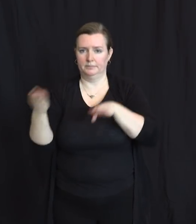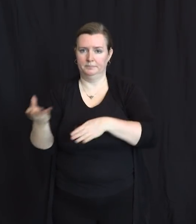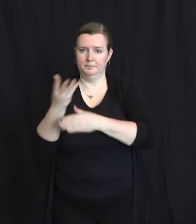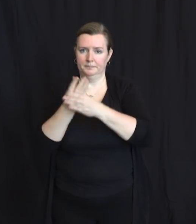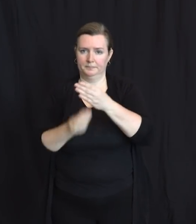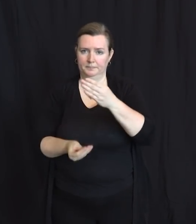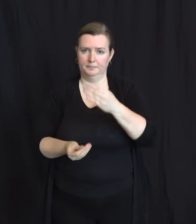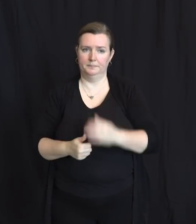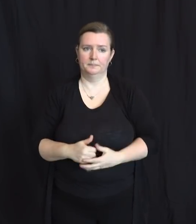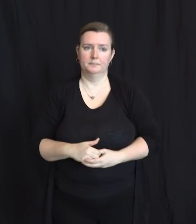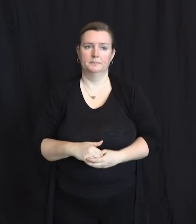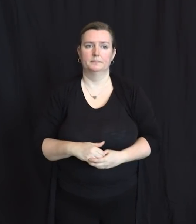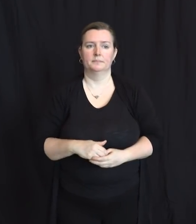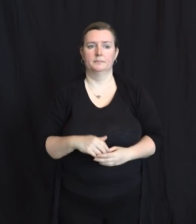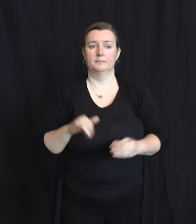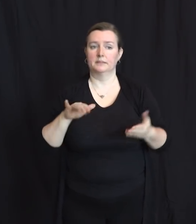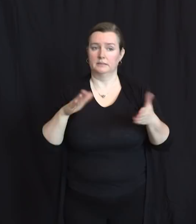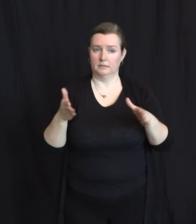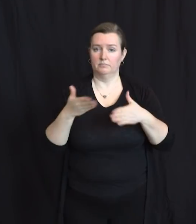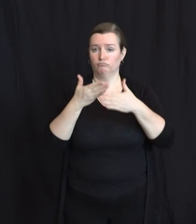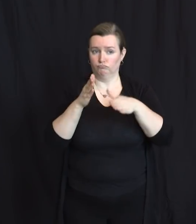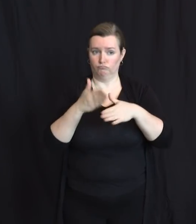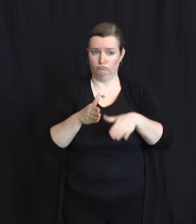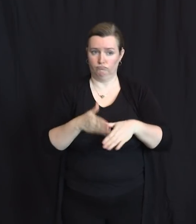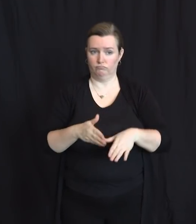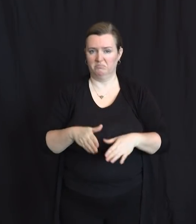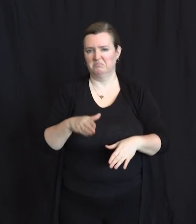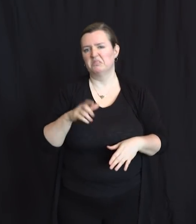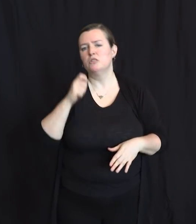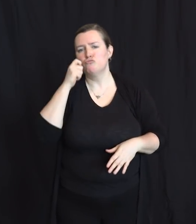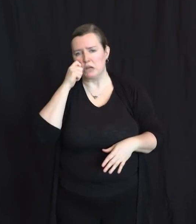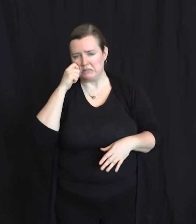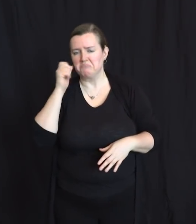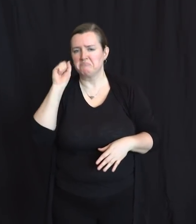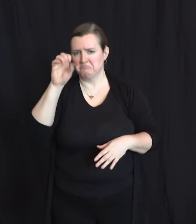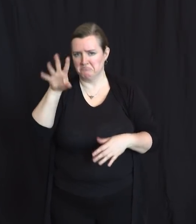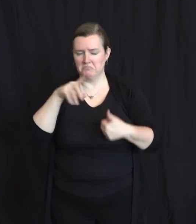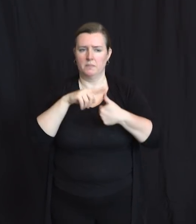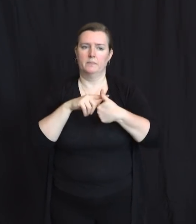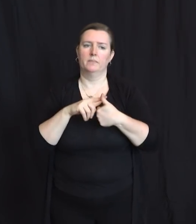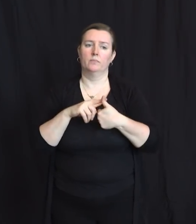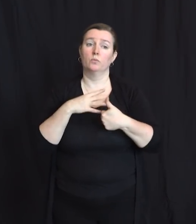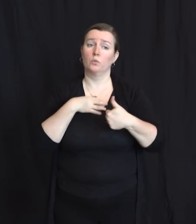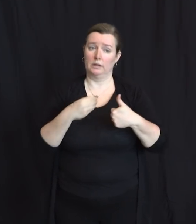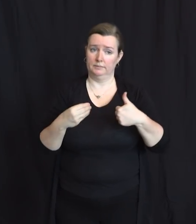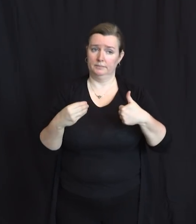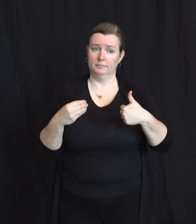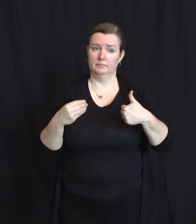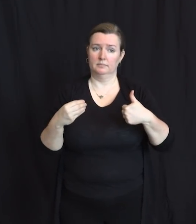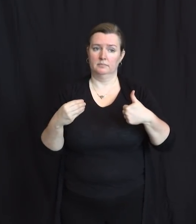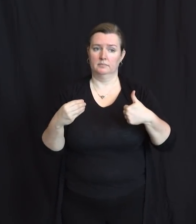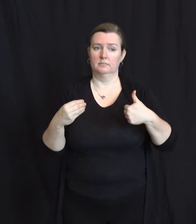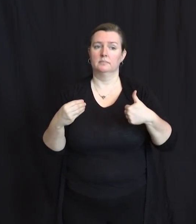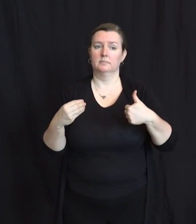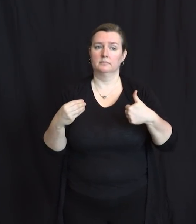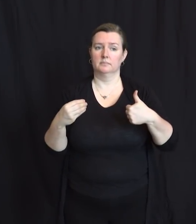The breakdown of deaths by race and ethnicity is as follows. White, non-Hispanic,